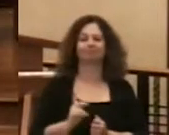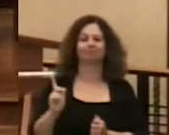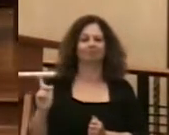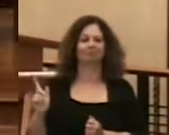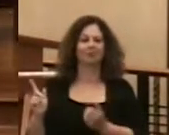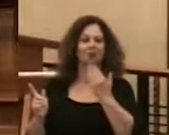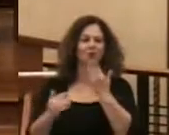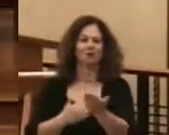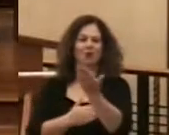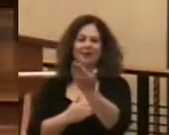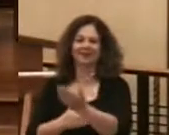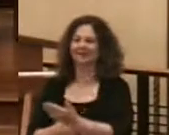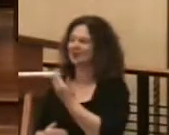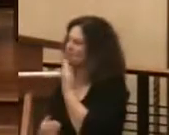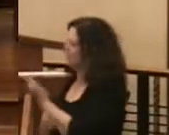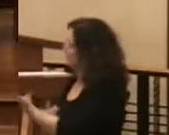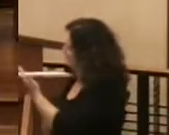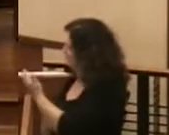Good morning.